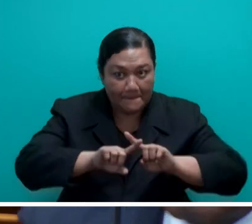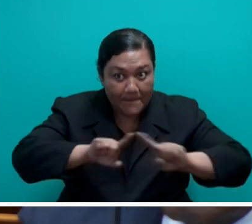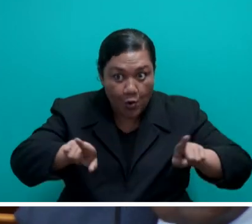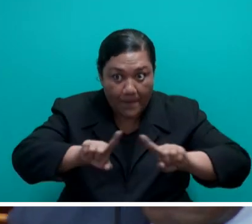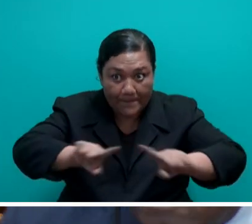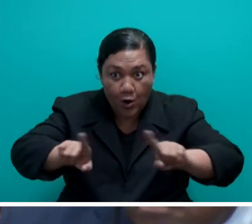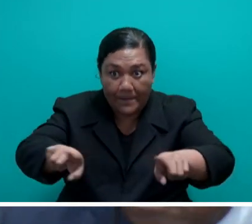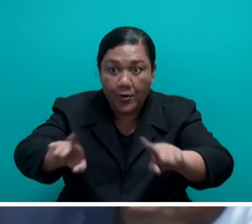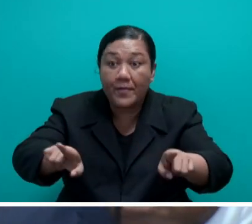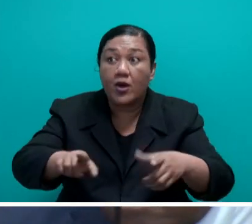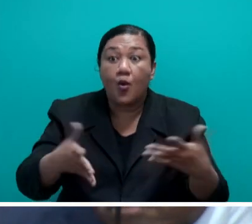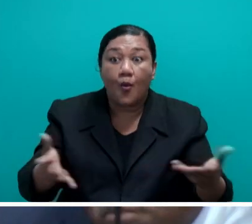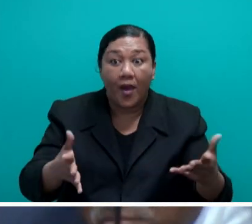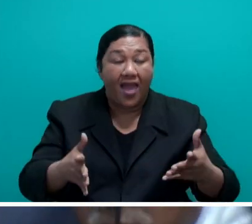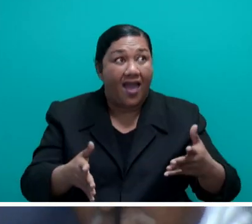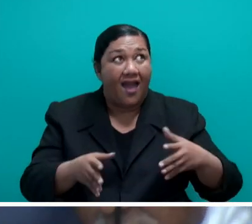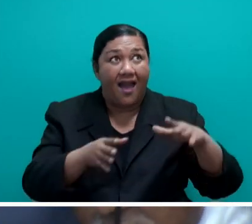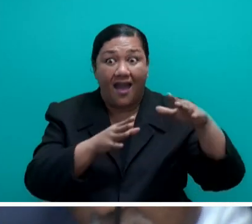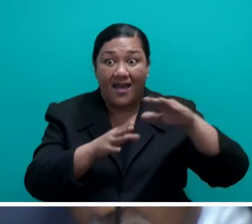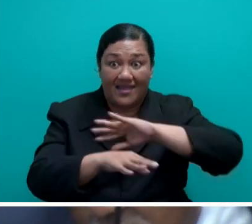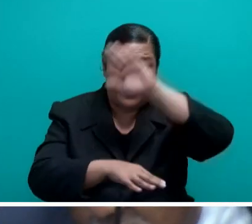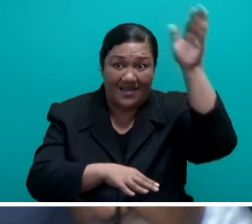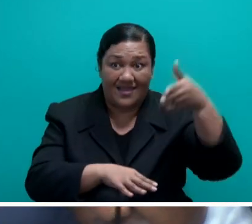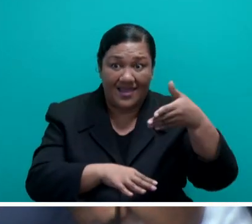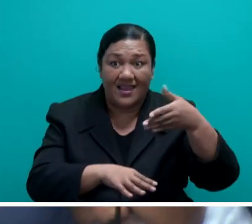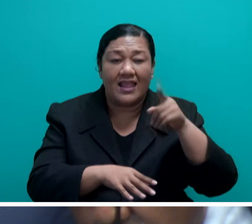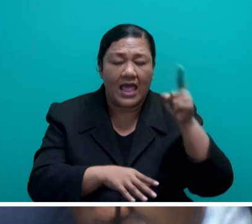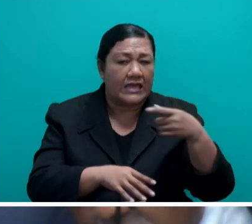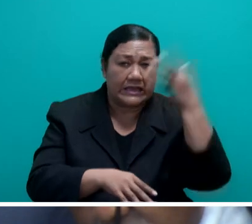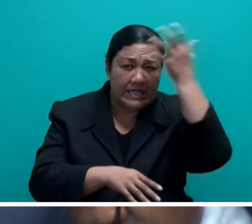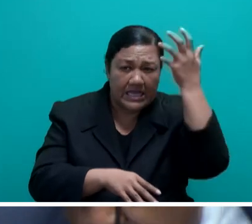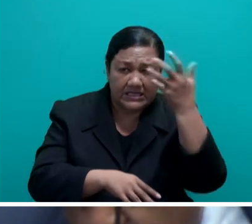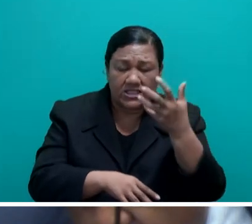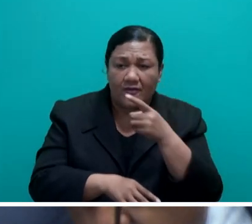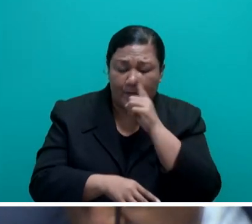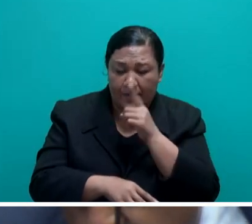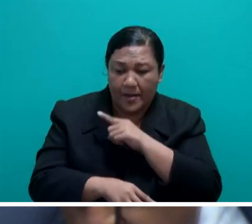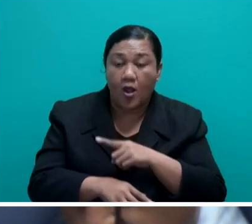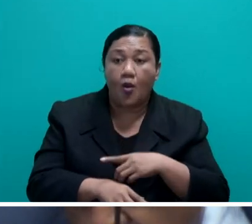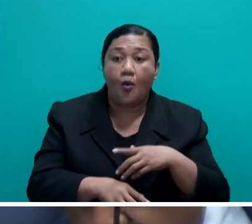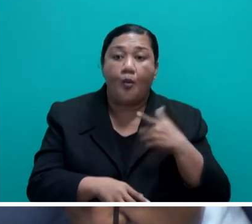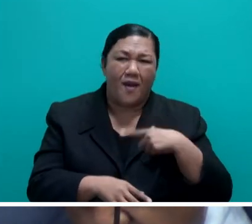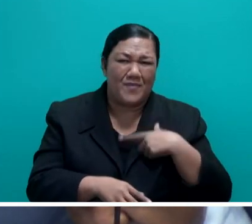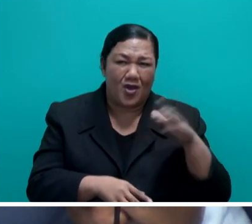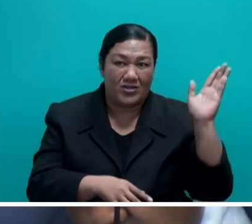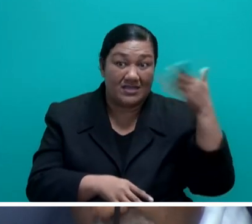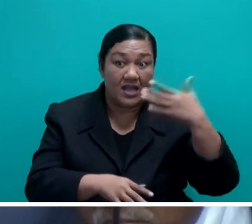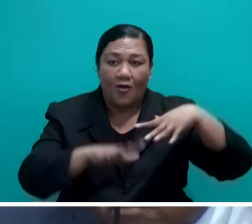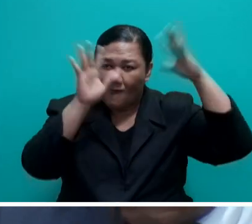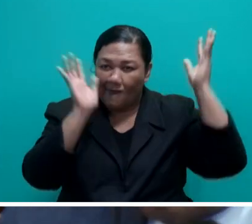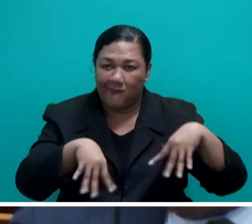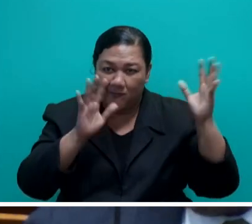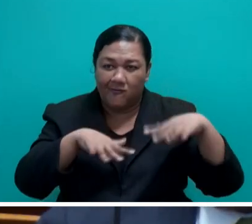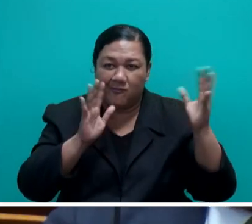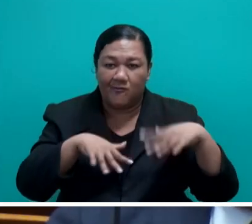from the hillside pose risks to more than 20 buildings, resulting from high rainfall associated with poor surface